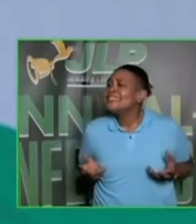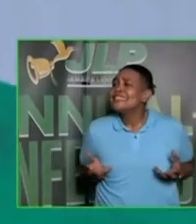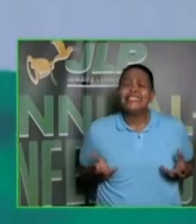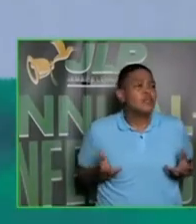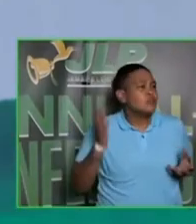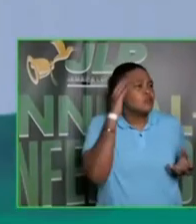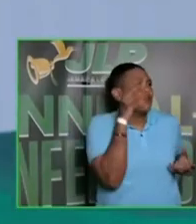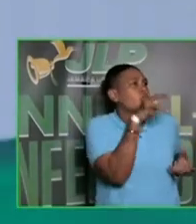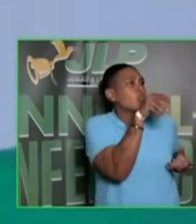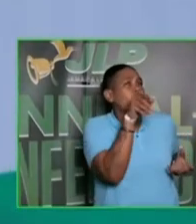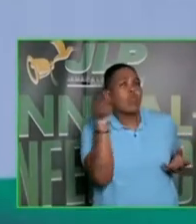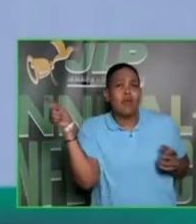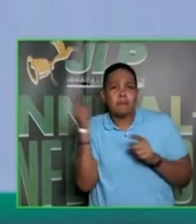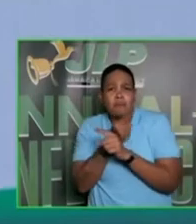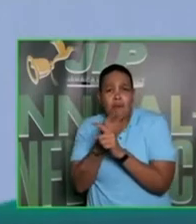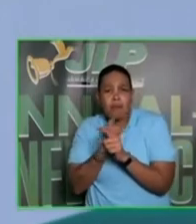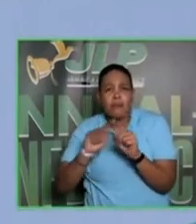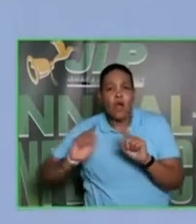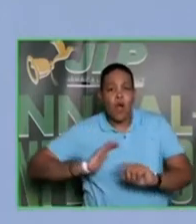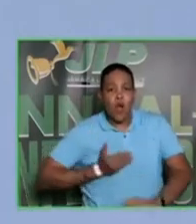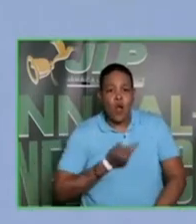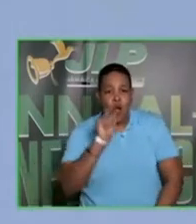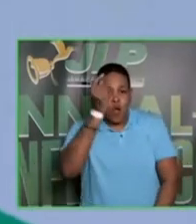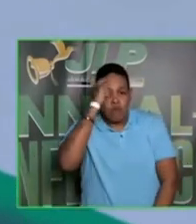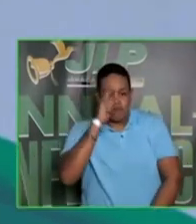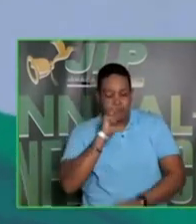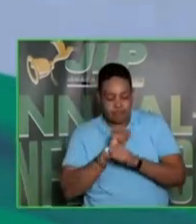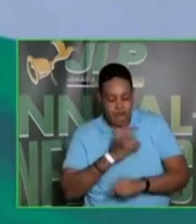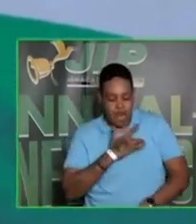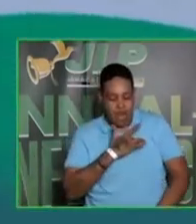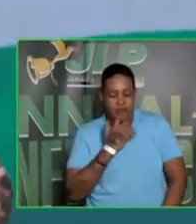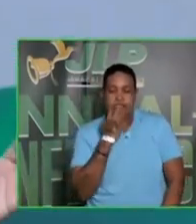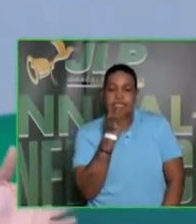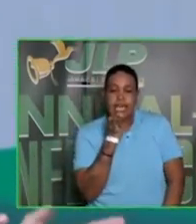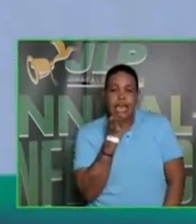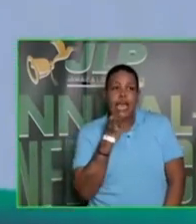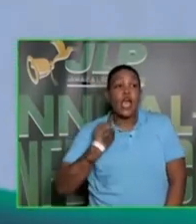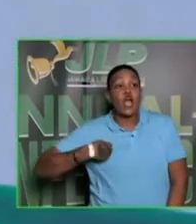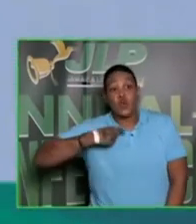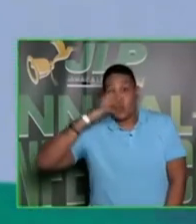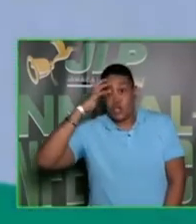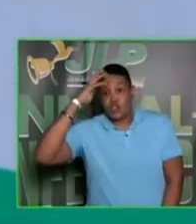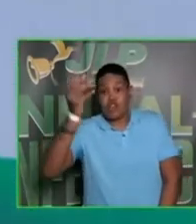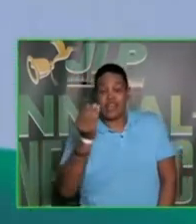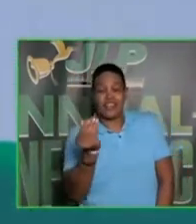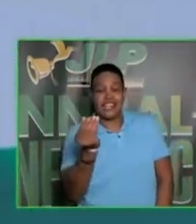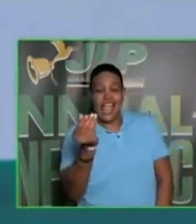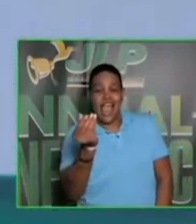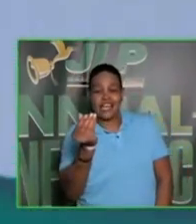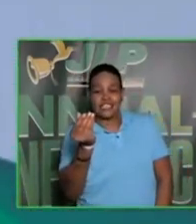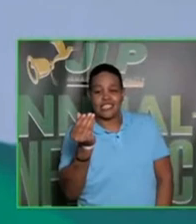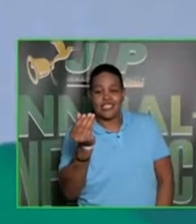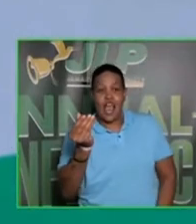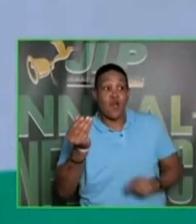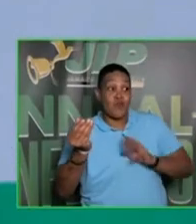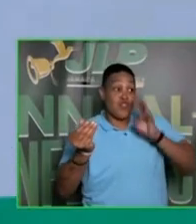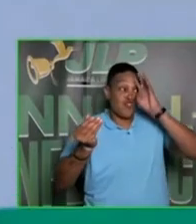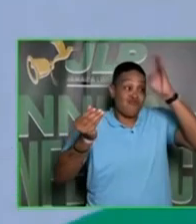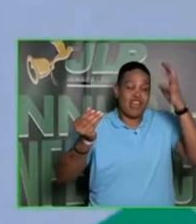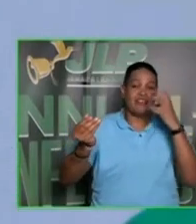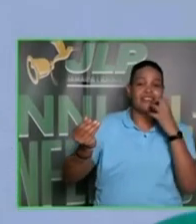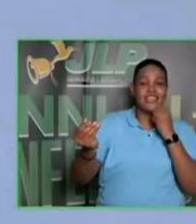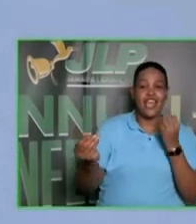government truly has a heart that cares. We create the cash and we create the care.